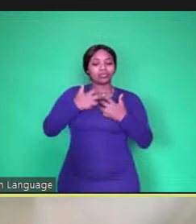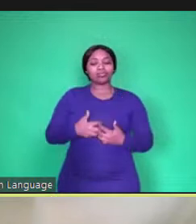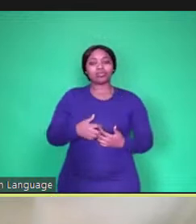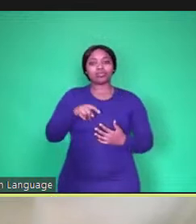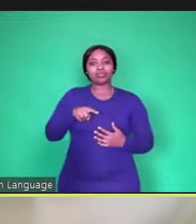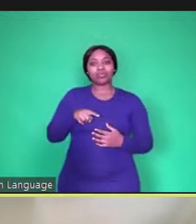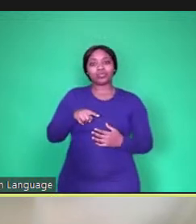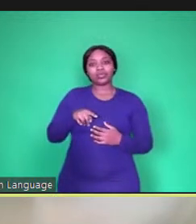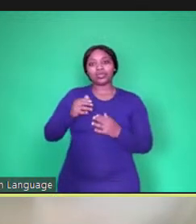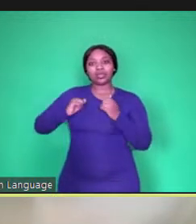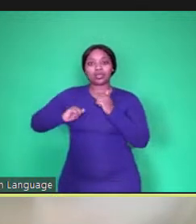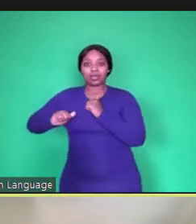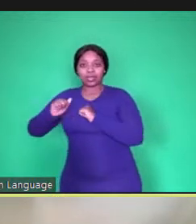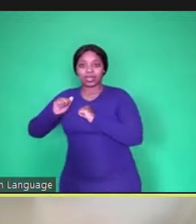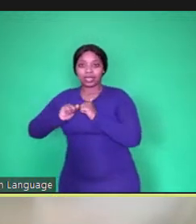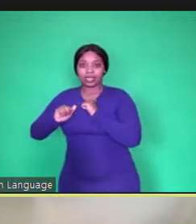2013.